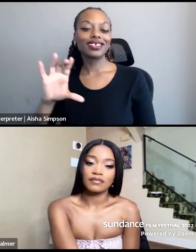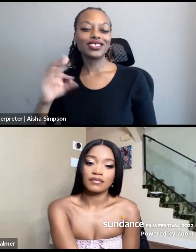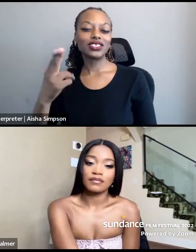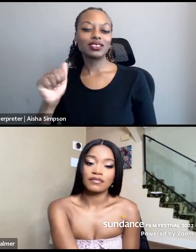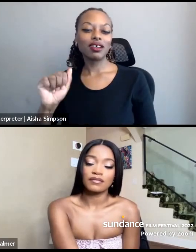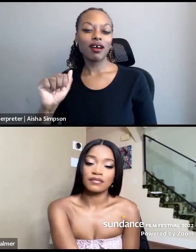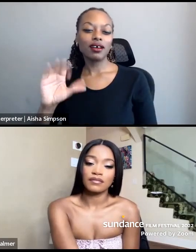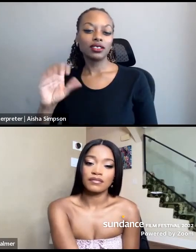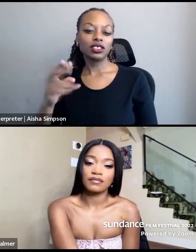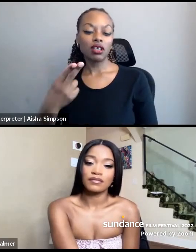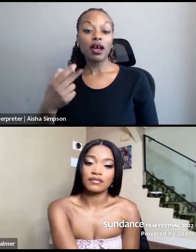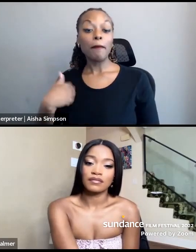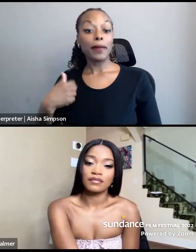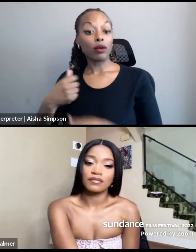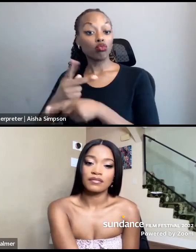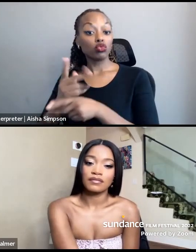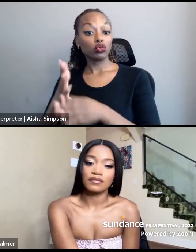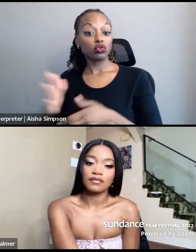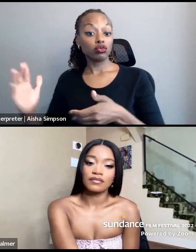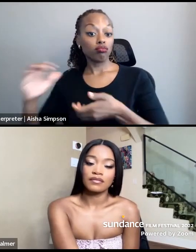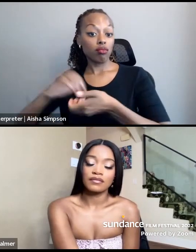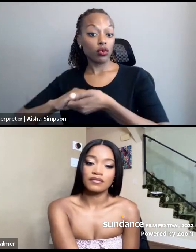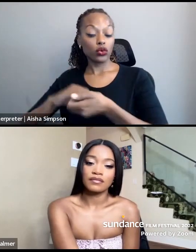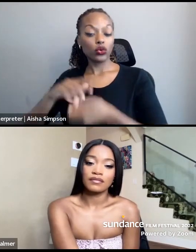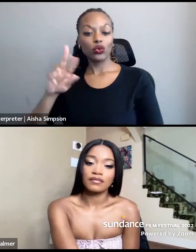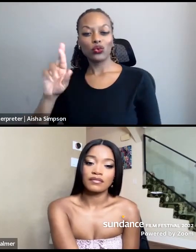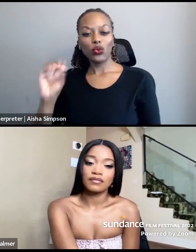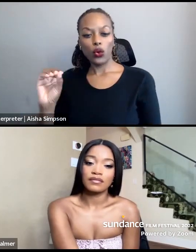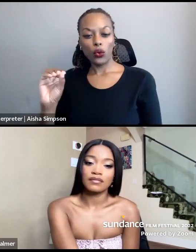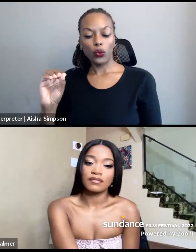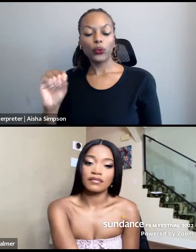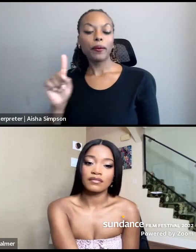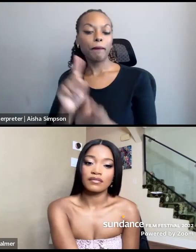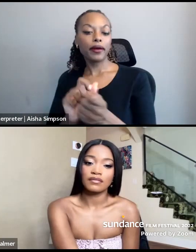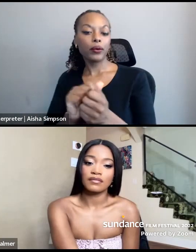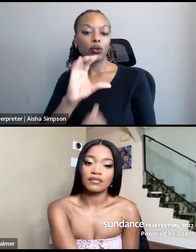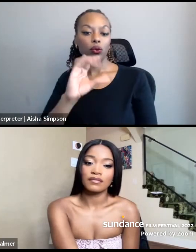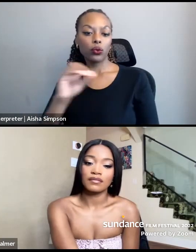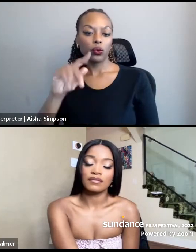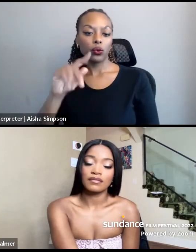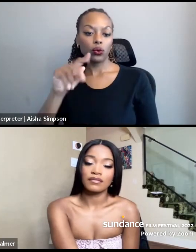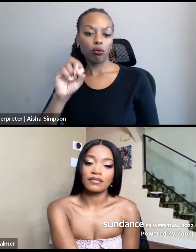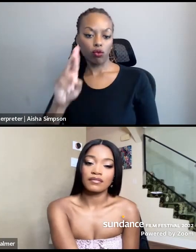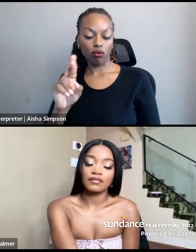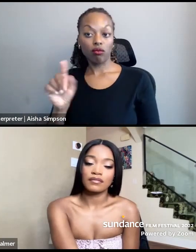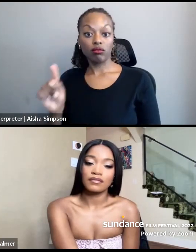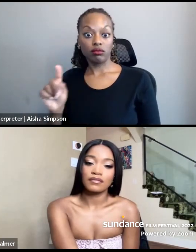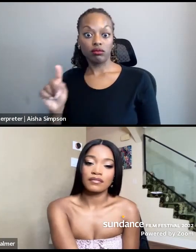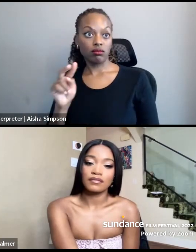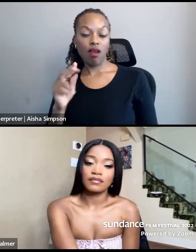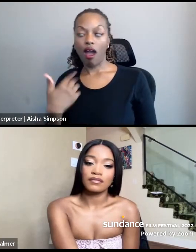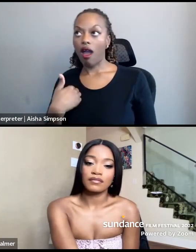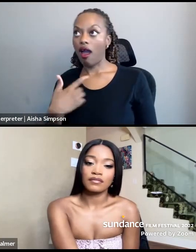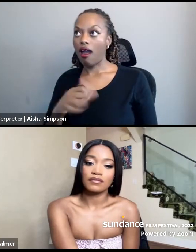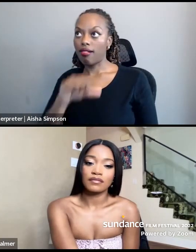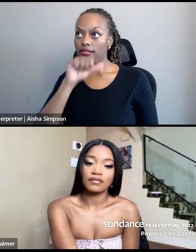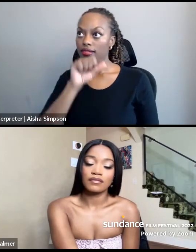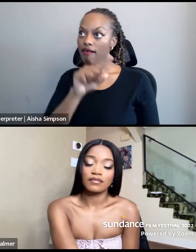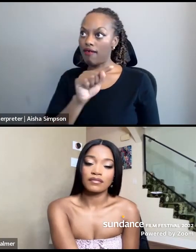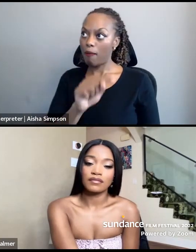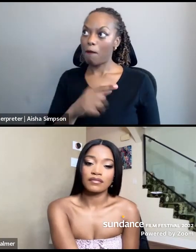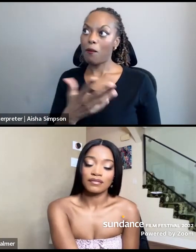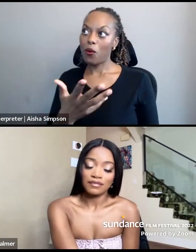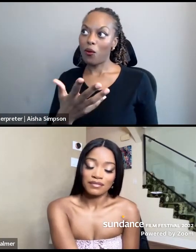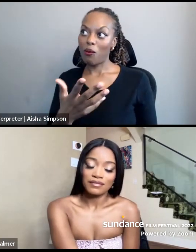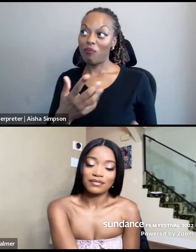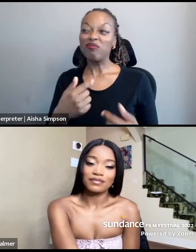Ro had a meeting with Cooper, and she said she loved him and that I would love